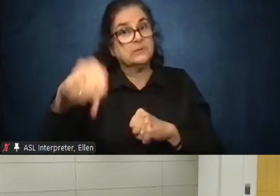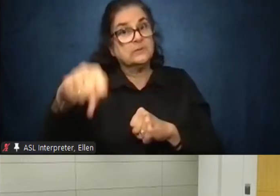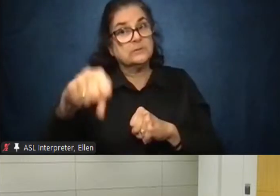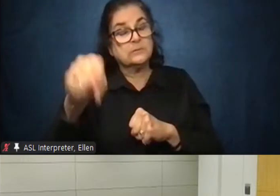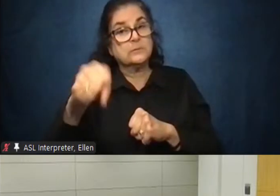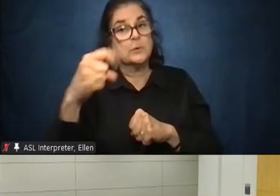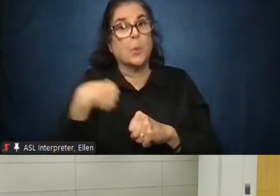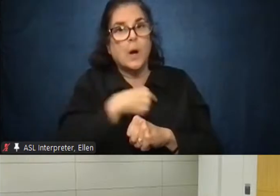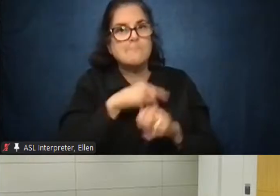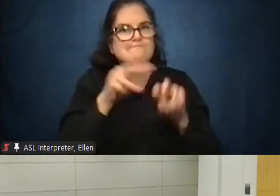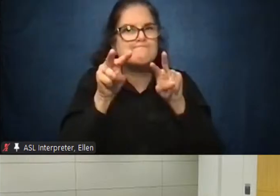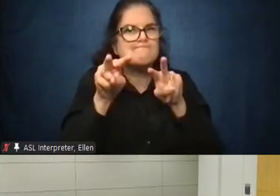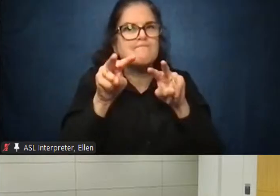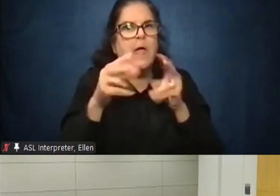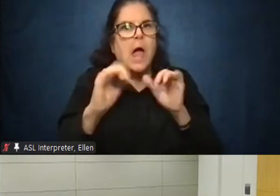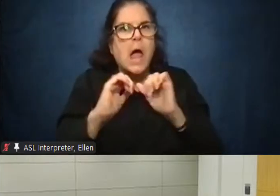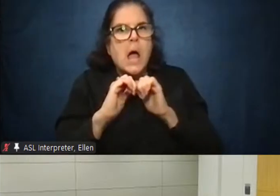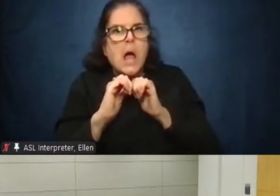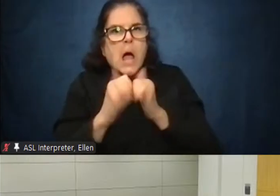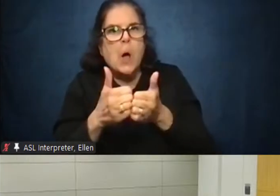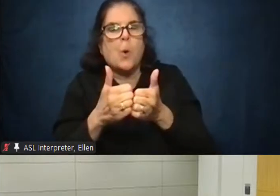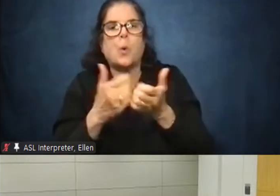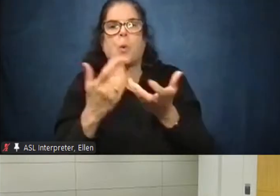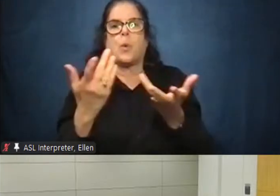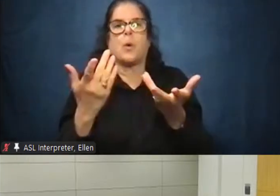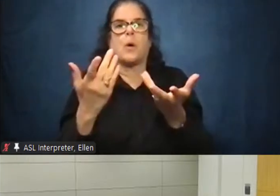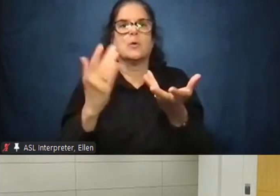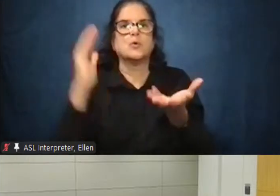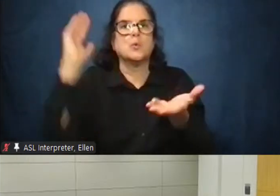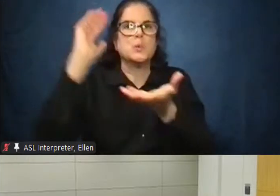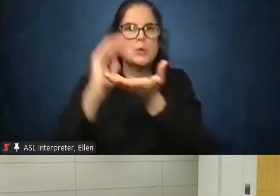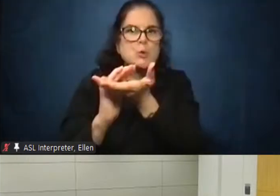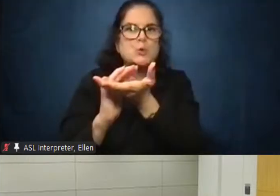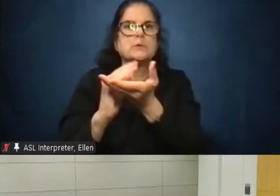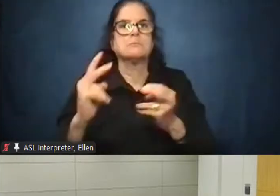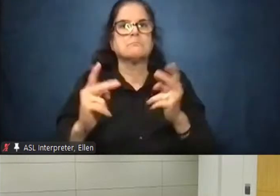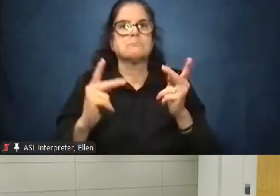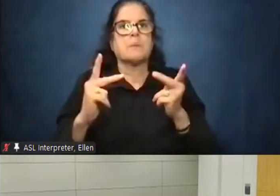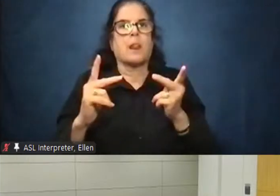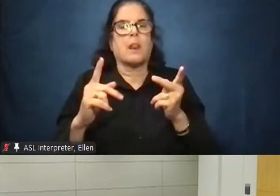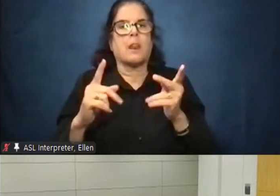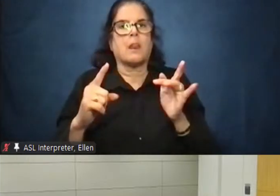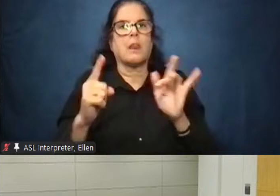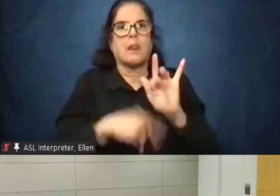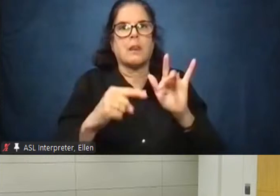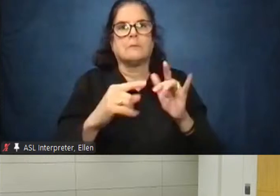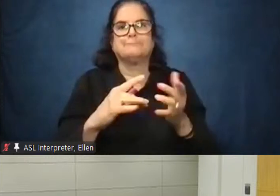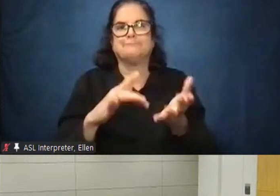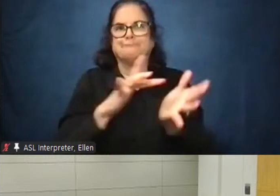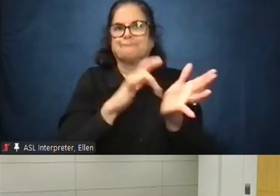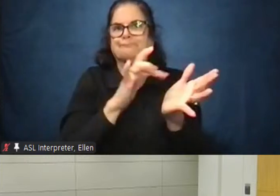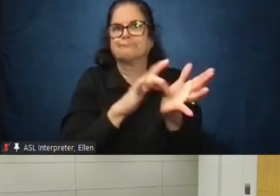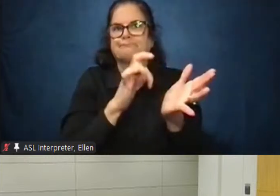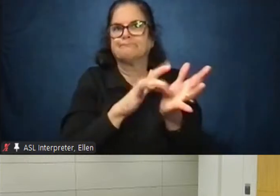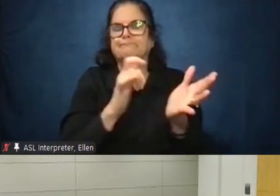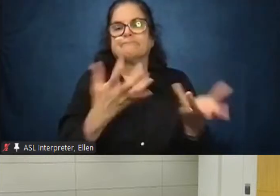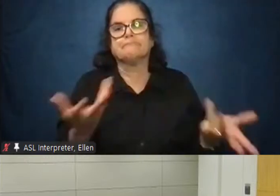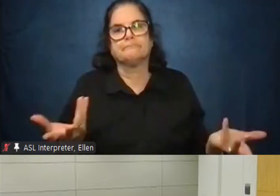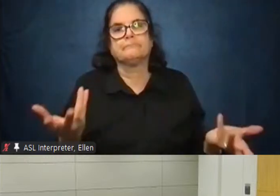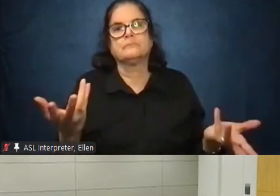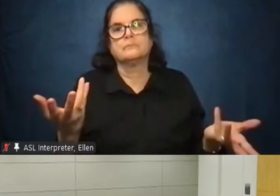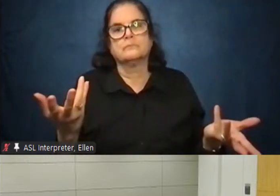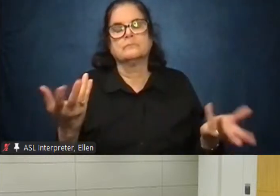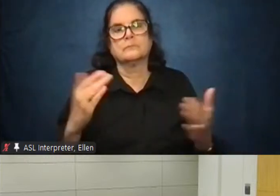to look for ways that we can try to address fare evasion and bring that down, and especially address it from